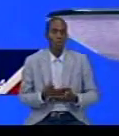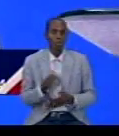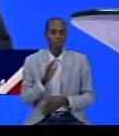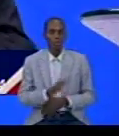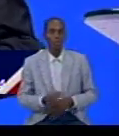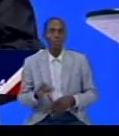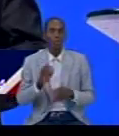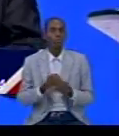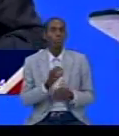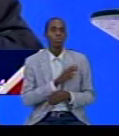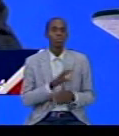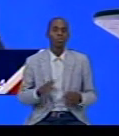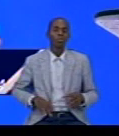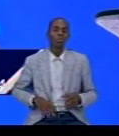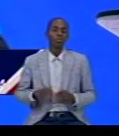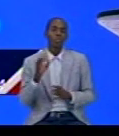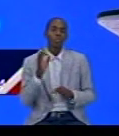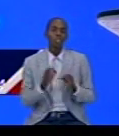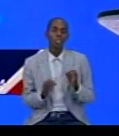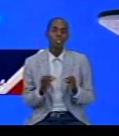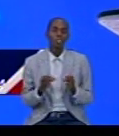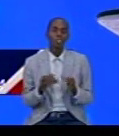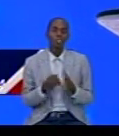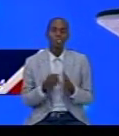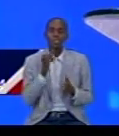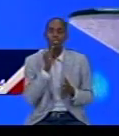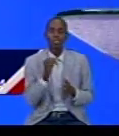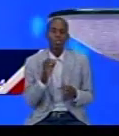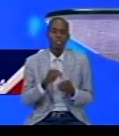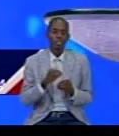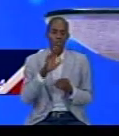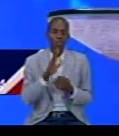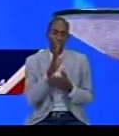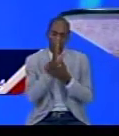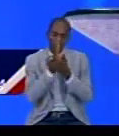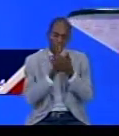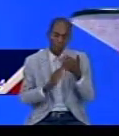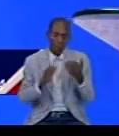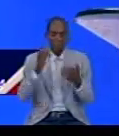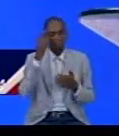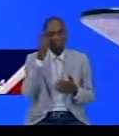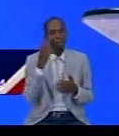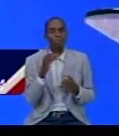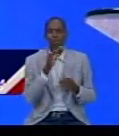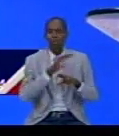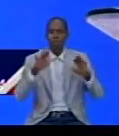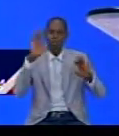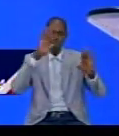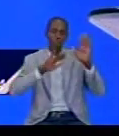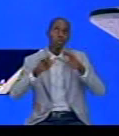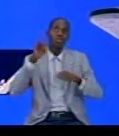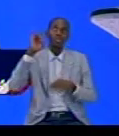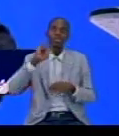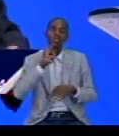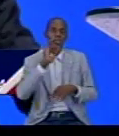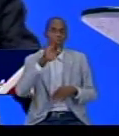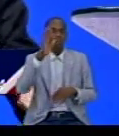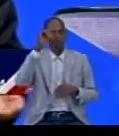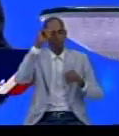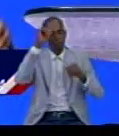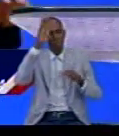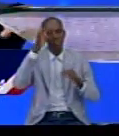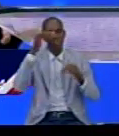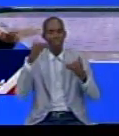newborn children in Christ. In your simplicity of mind, you know God is your Father now, and he has all the secrets in his hand. And when